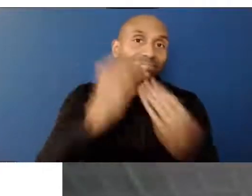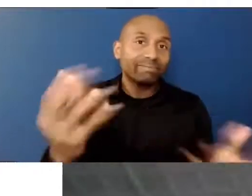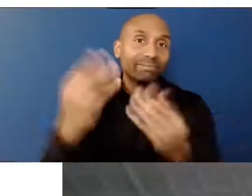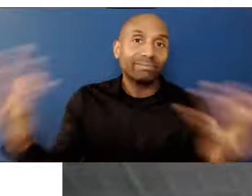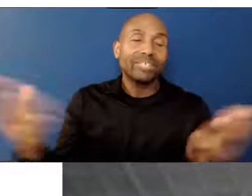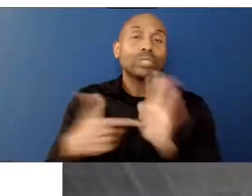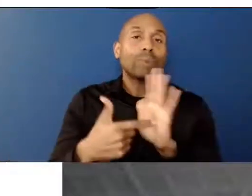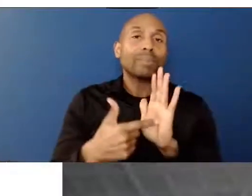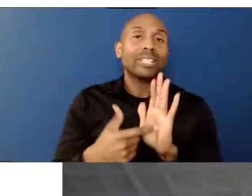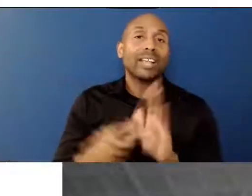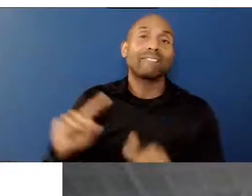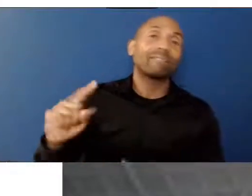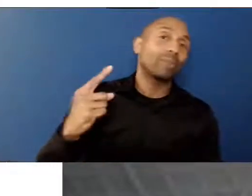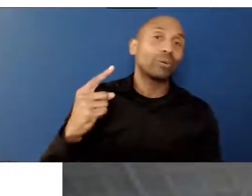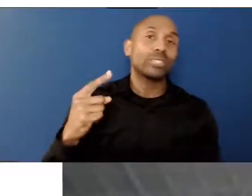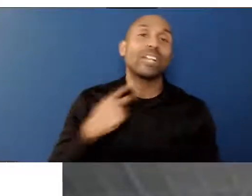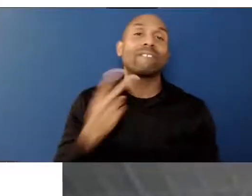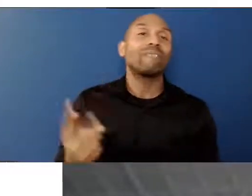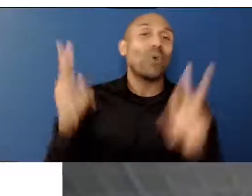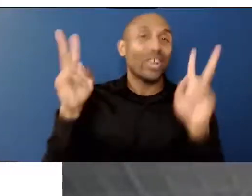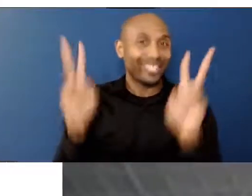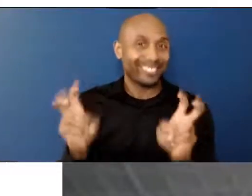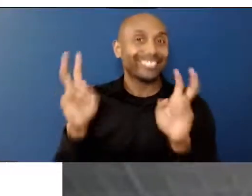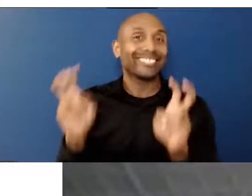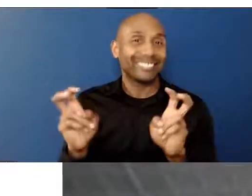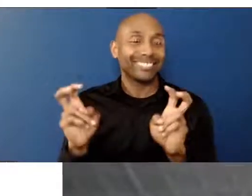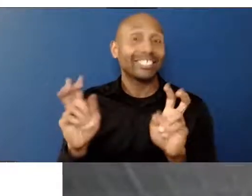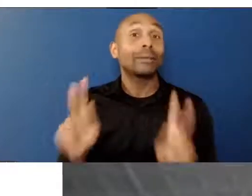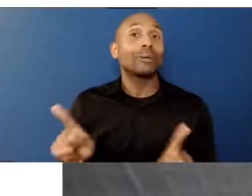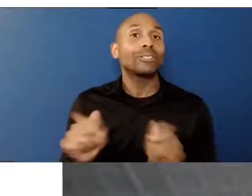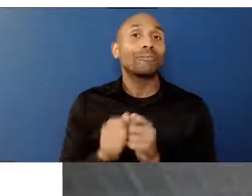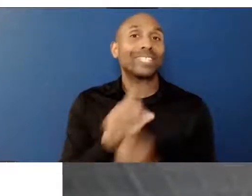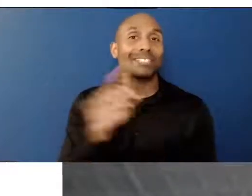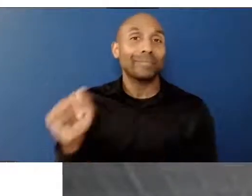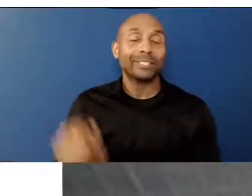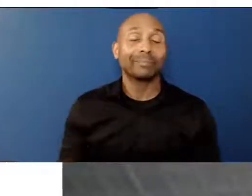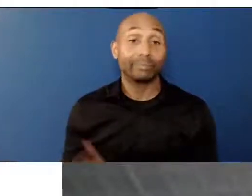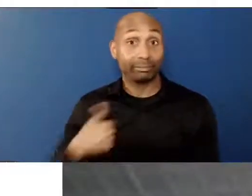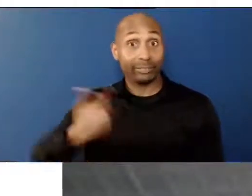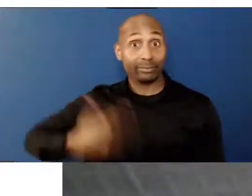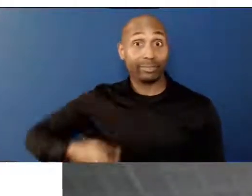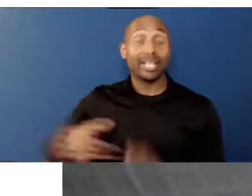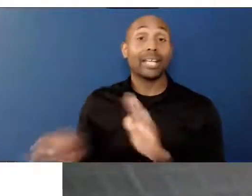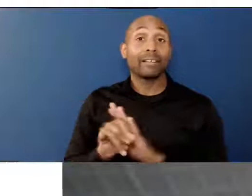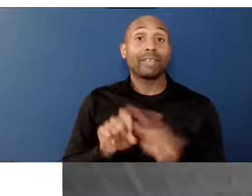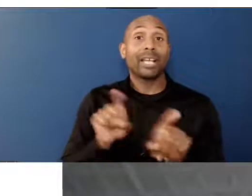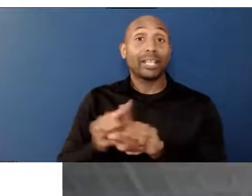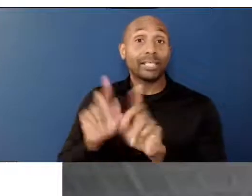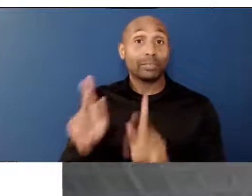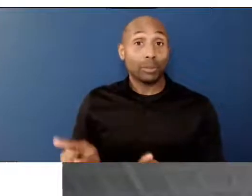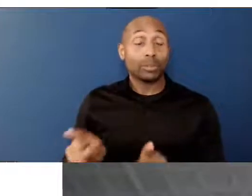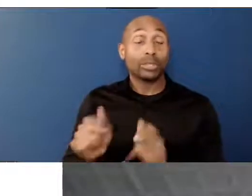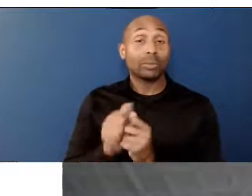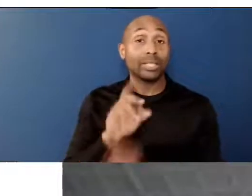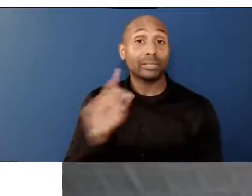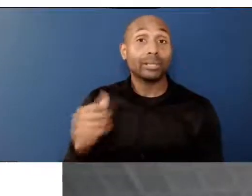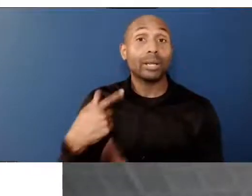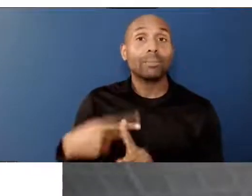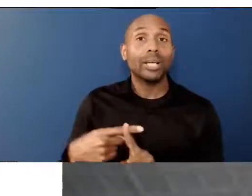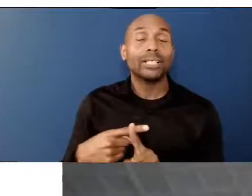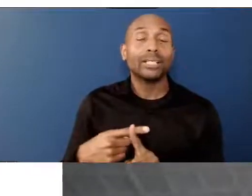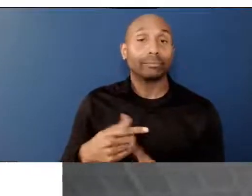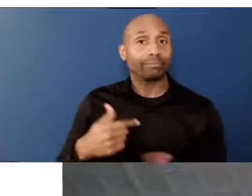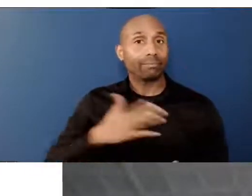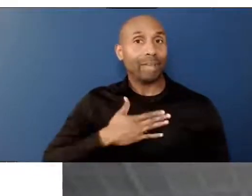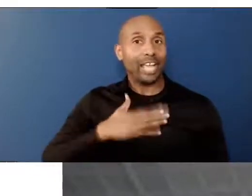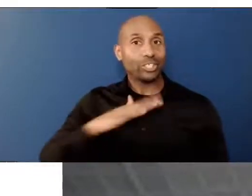I'm really excited about that. And as a person who identifies as having a disability and is also a mother of neurodiverse children, if you have a